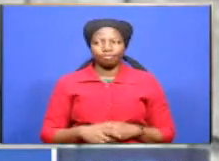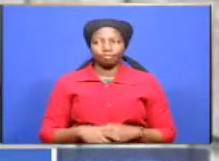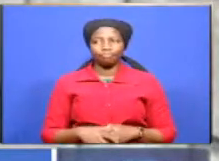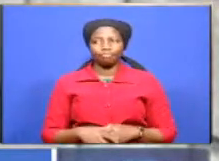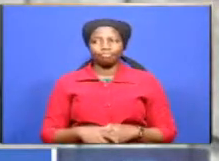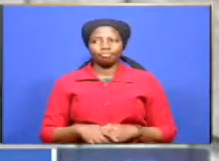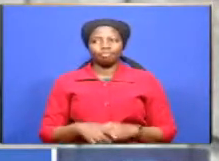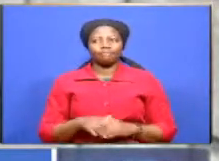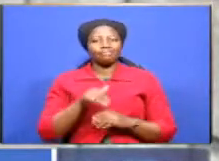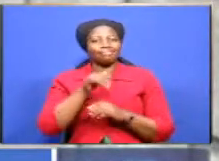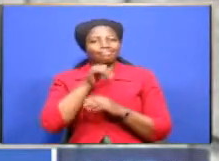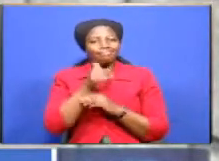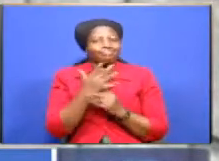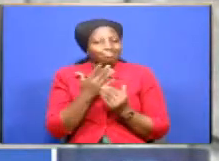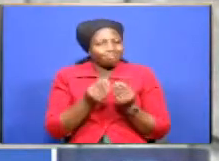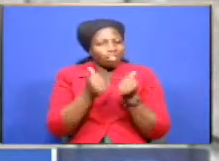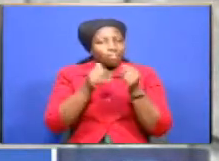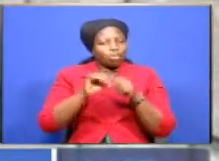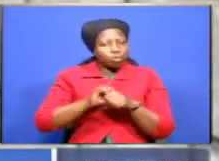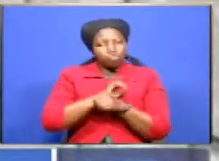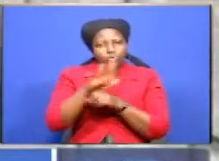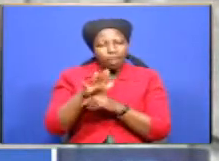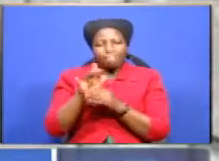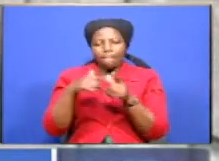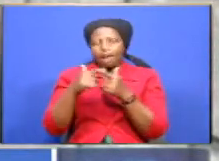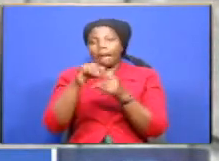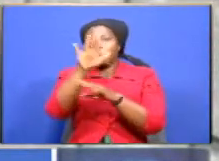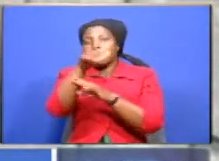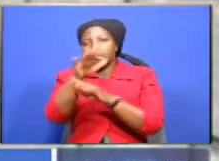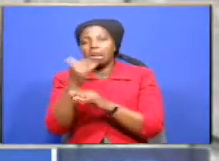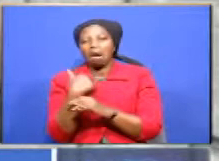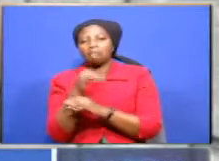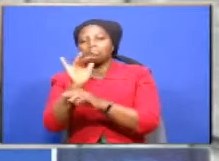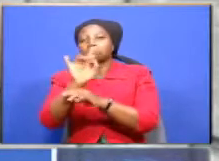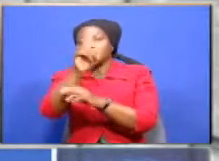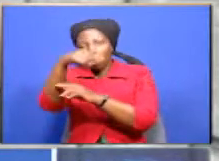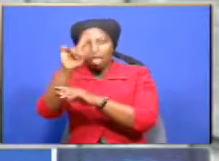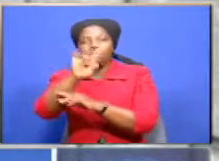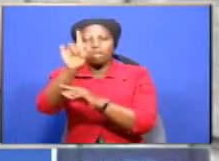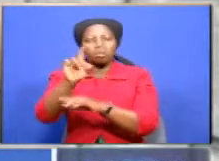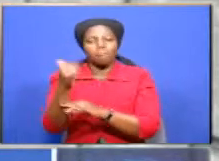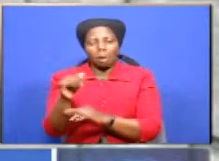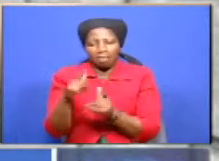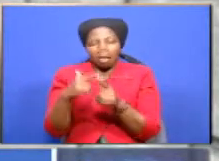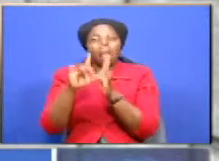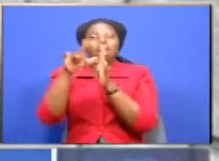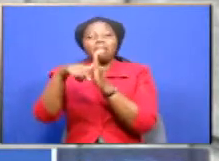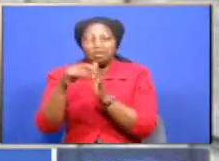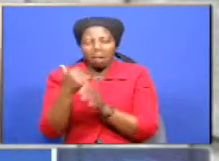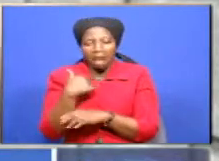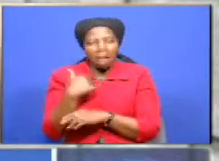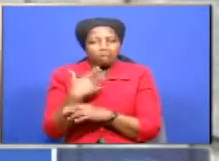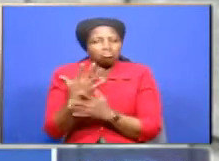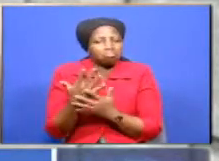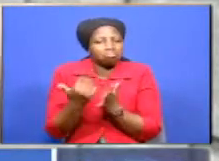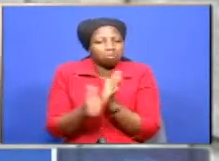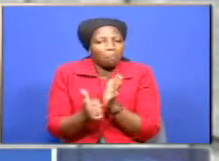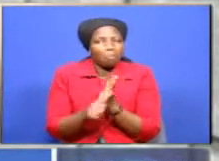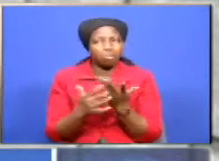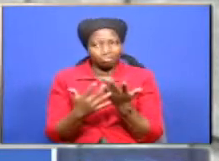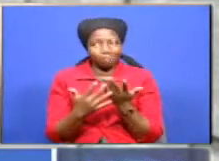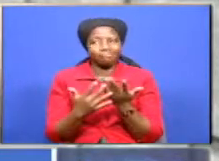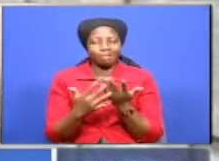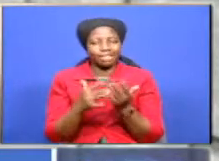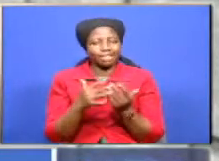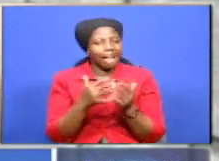out of this corona issue and Parliament has not asked the right question and we end up with a corona gate, not being able to